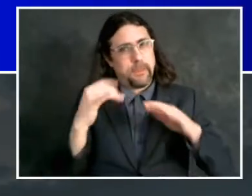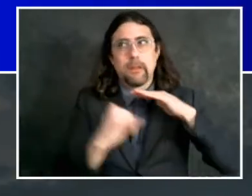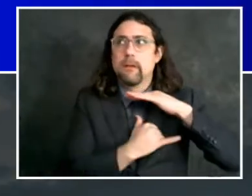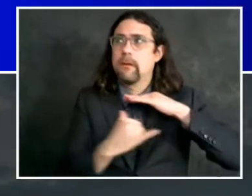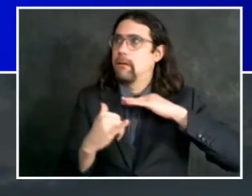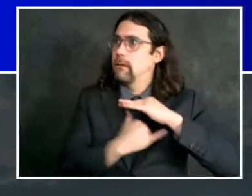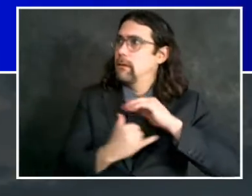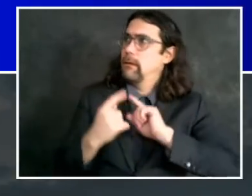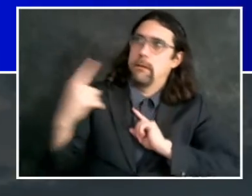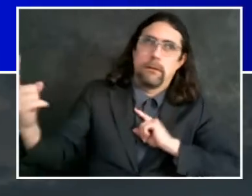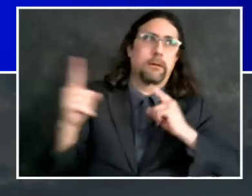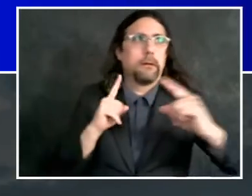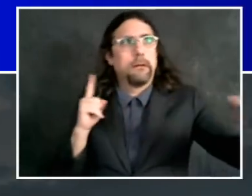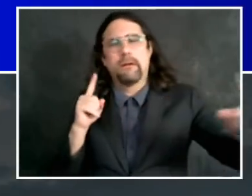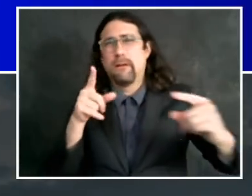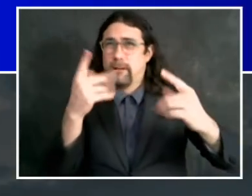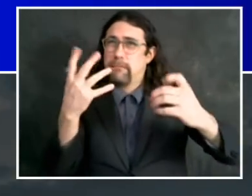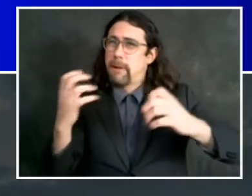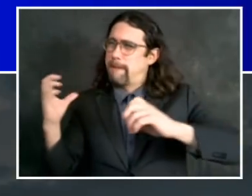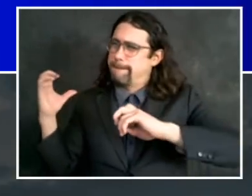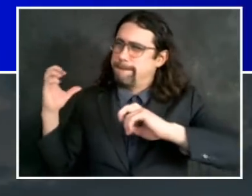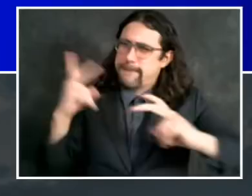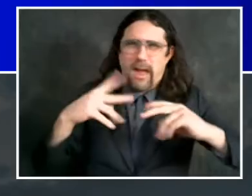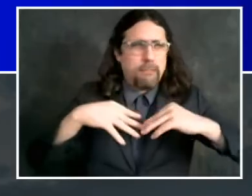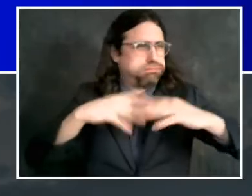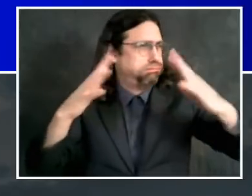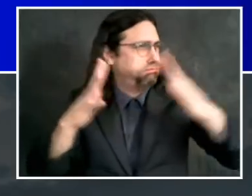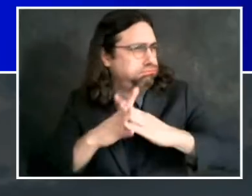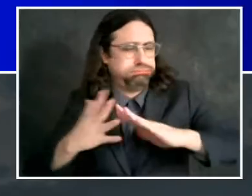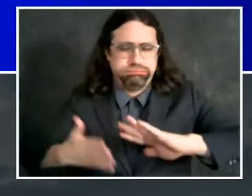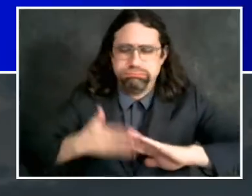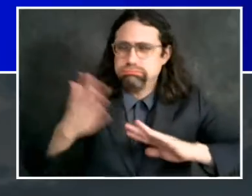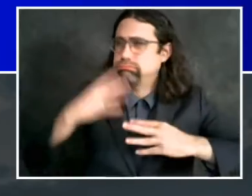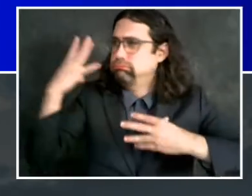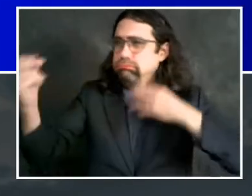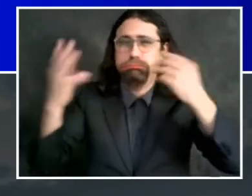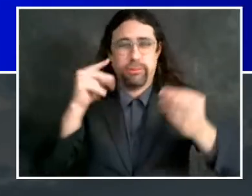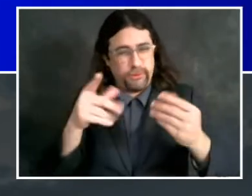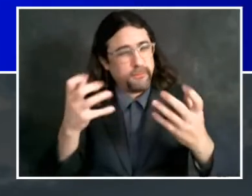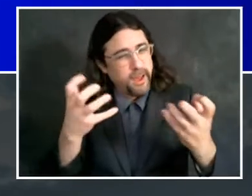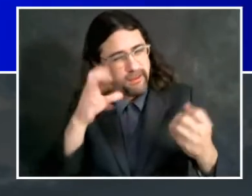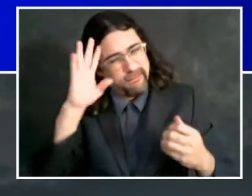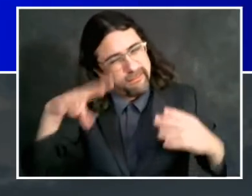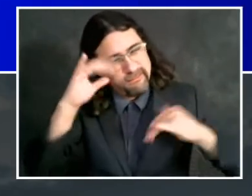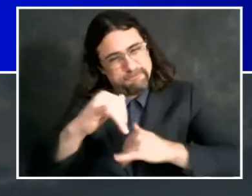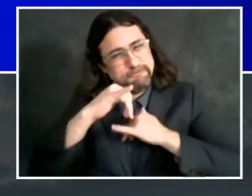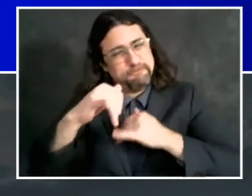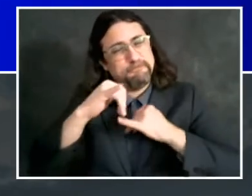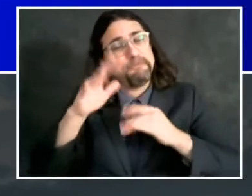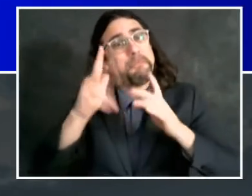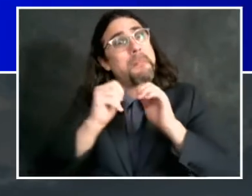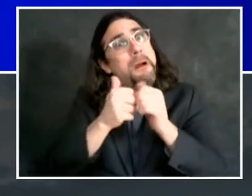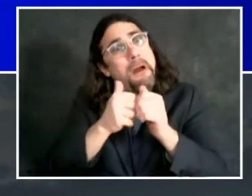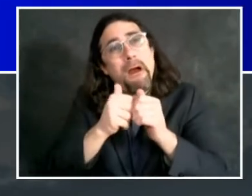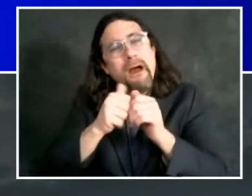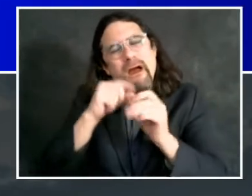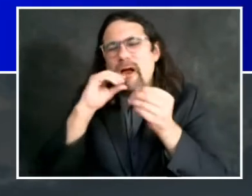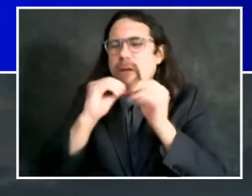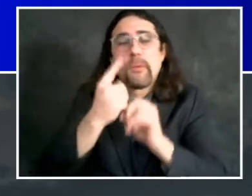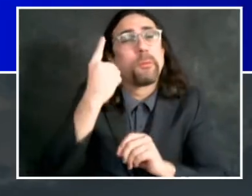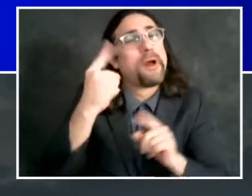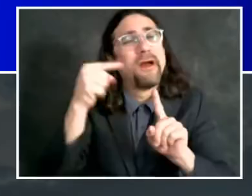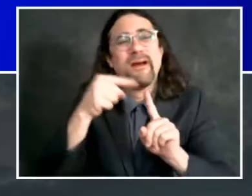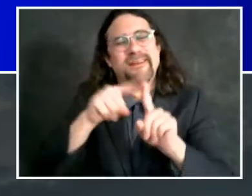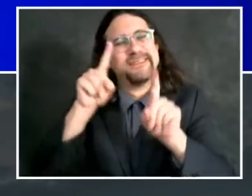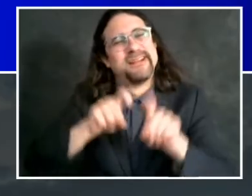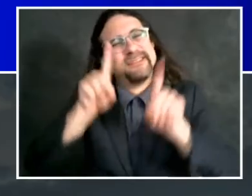So, for so long, the testing we had was very limited, and the focus had to be on saving lives in the